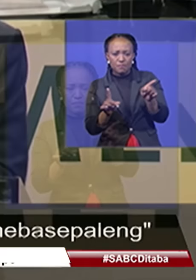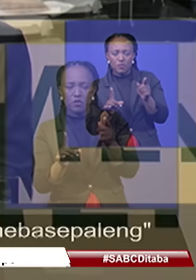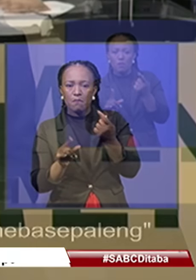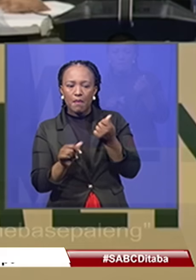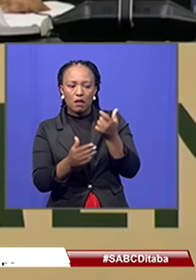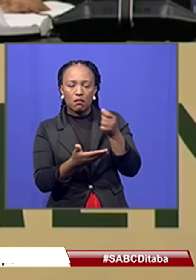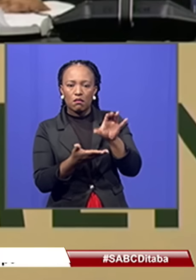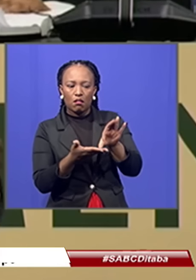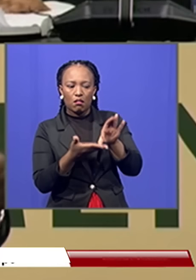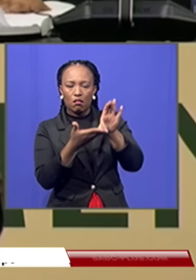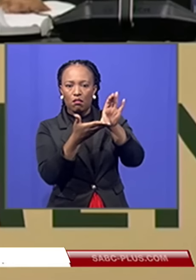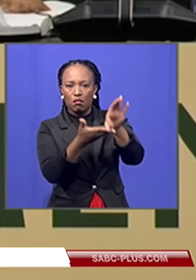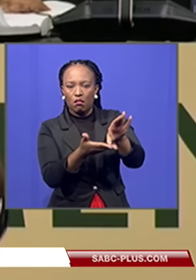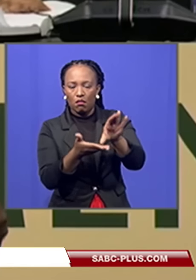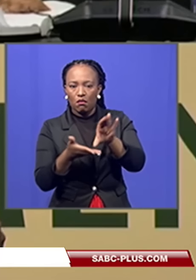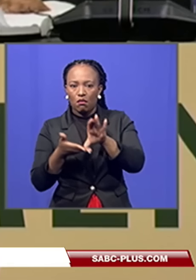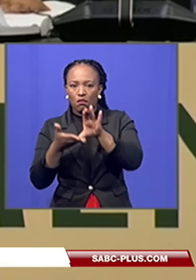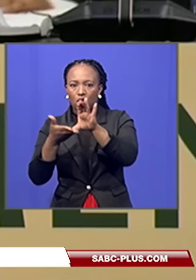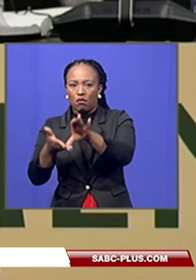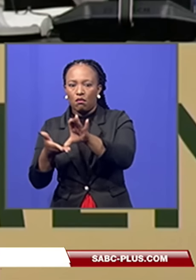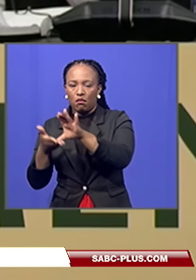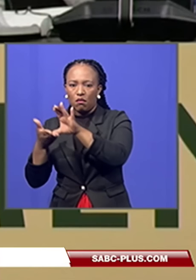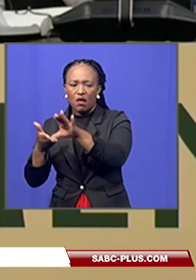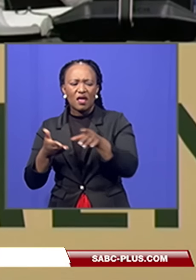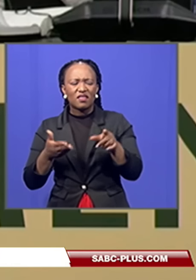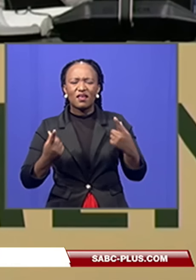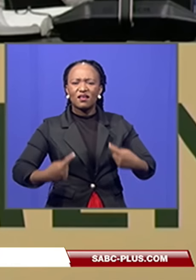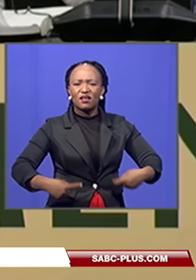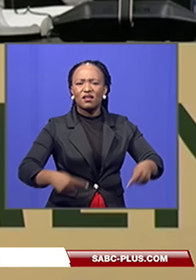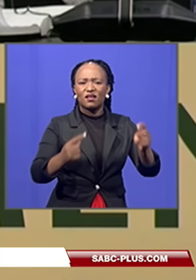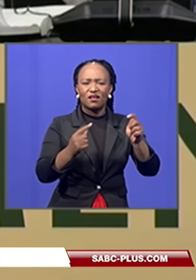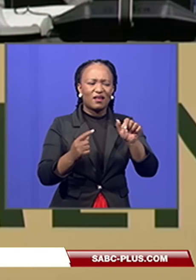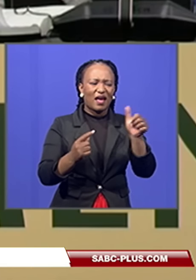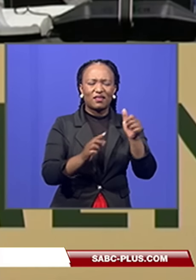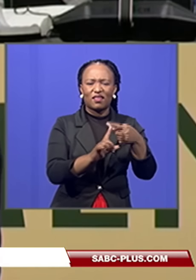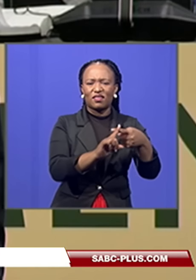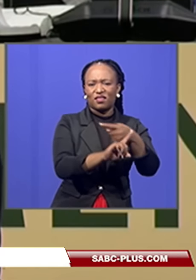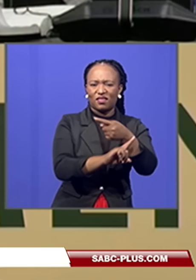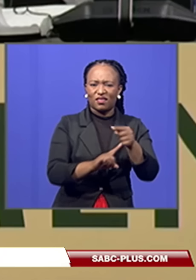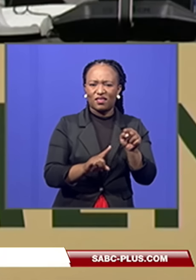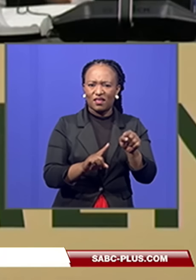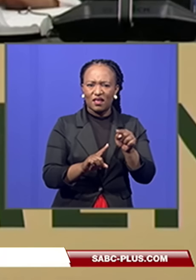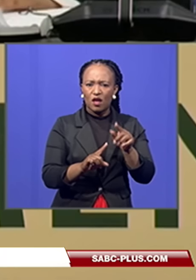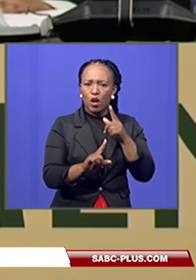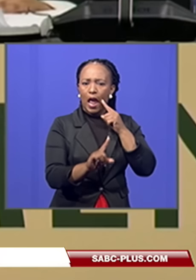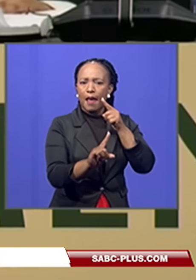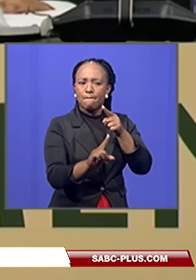grants, they spend them on what was not intended for,